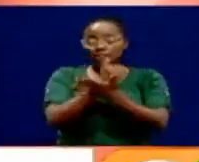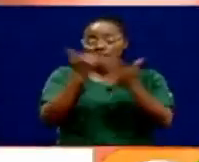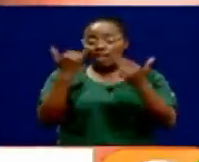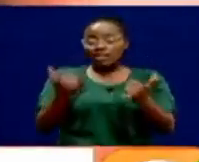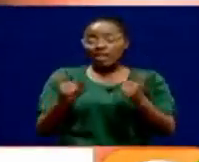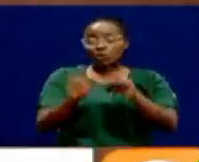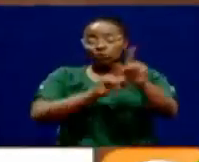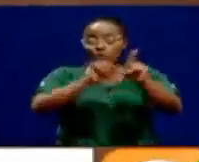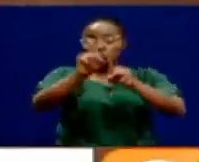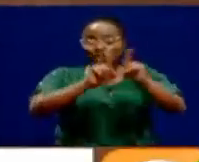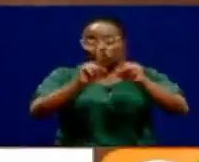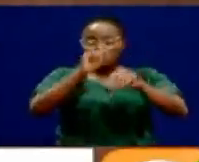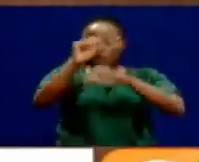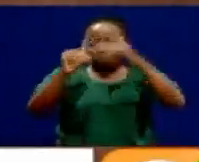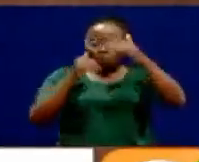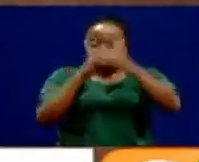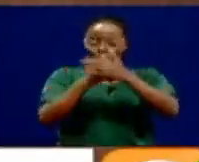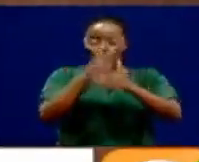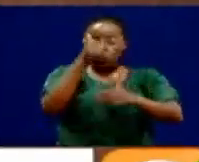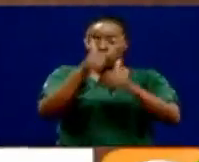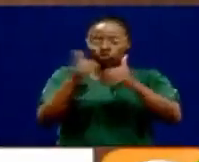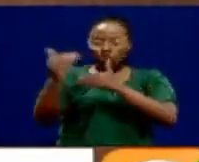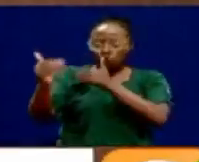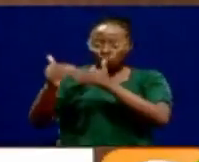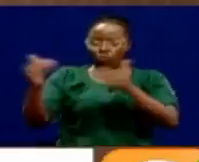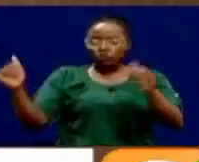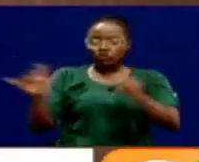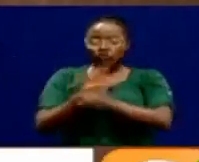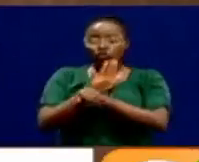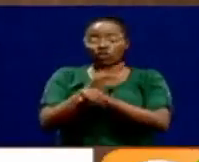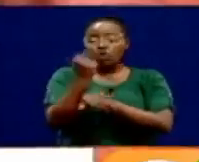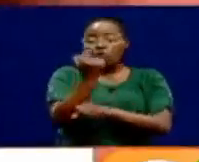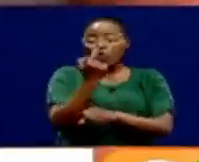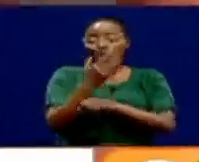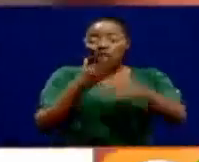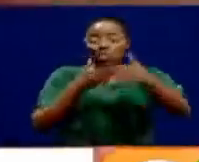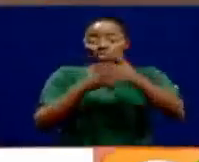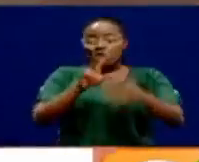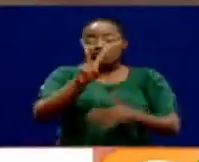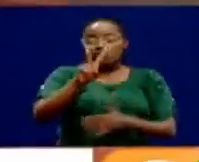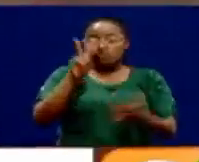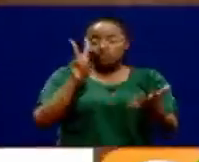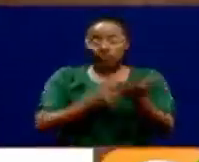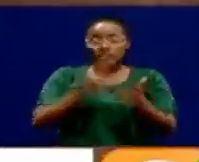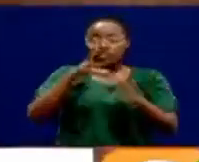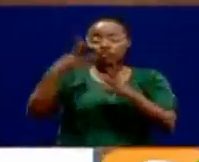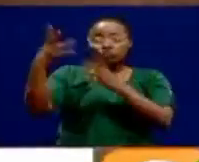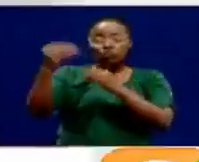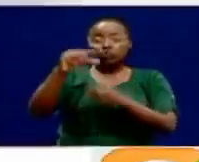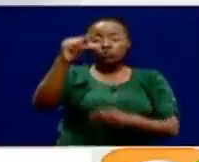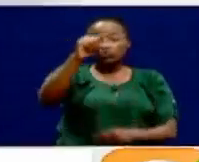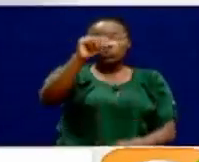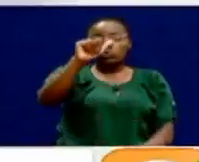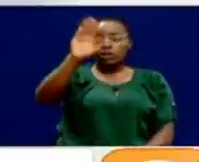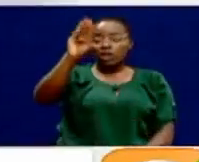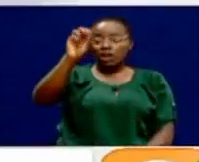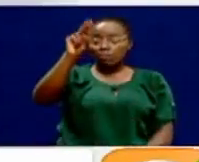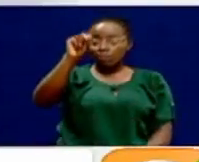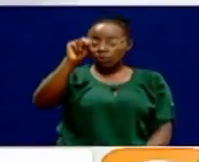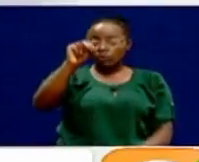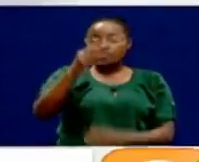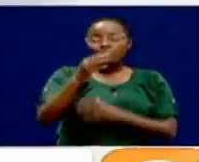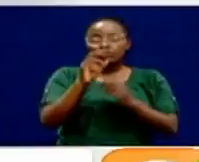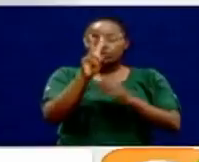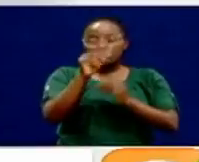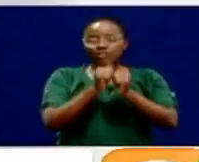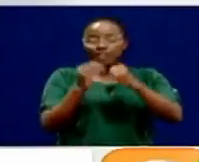currently traveling with, all which are almost full. He has only been denied a visa once to Gabon. According to the 2019